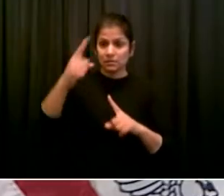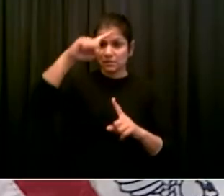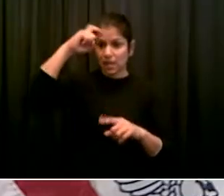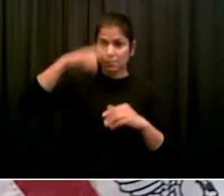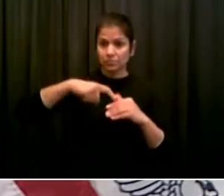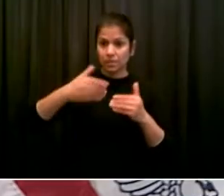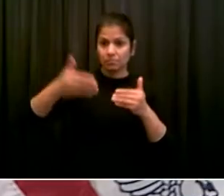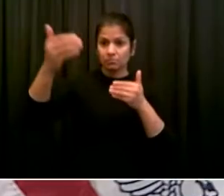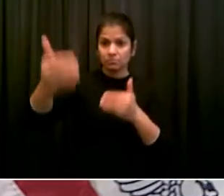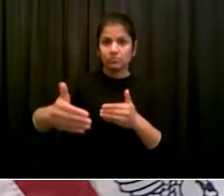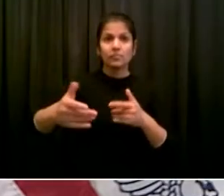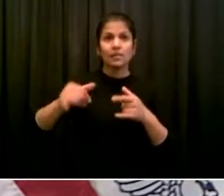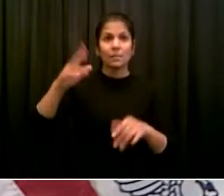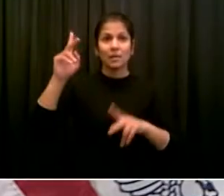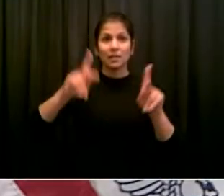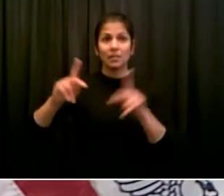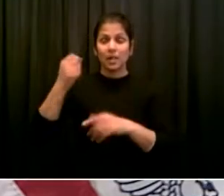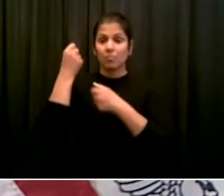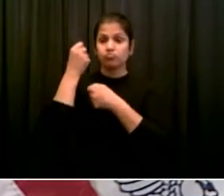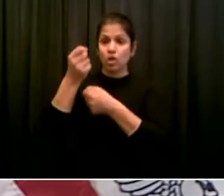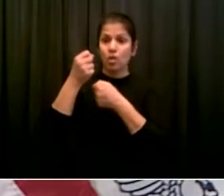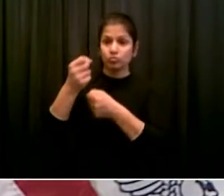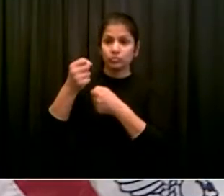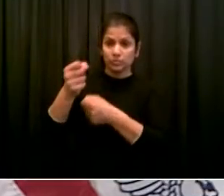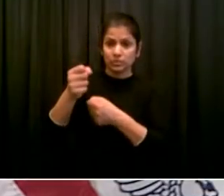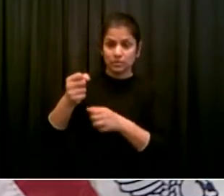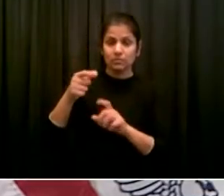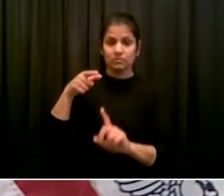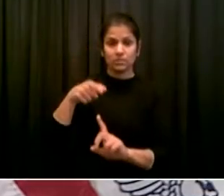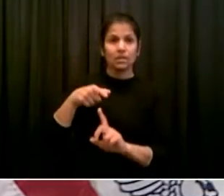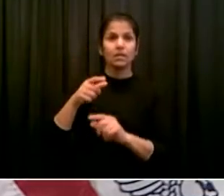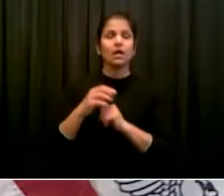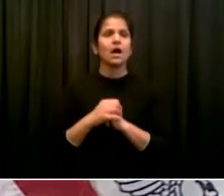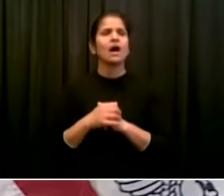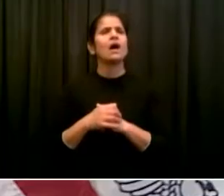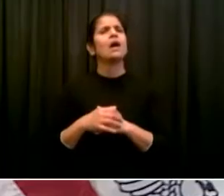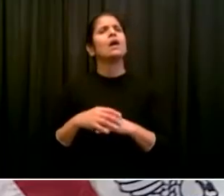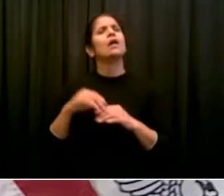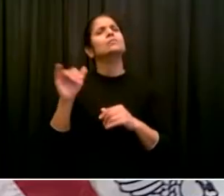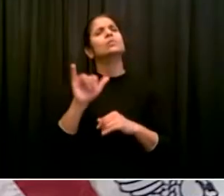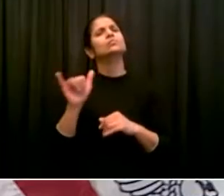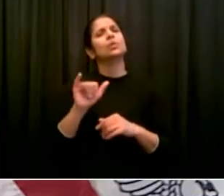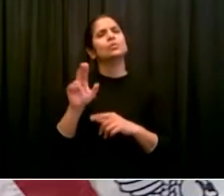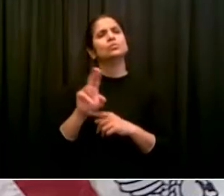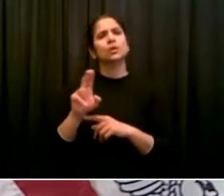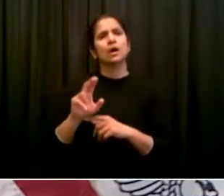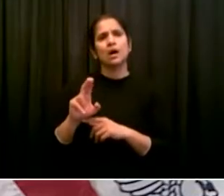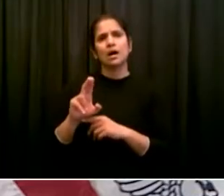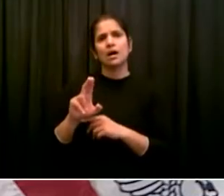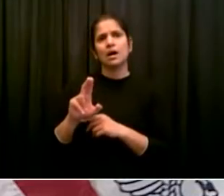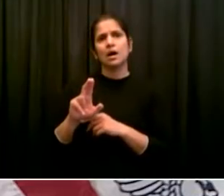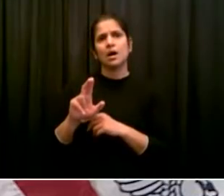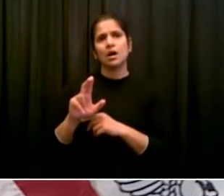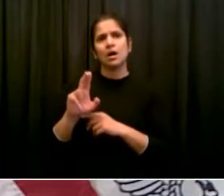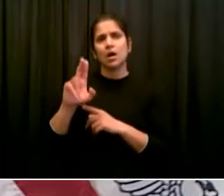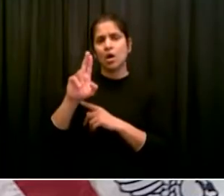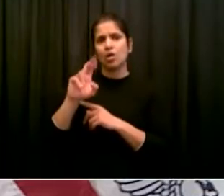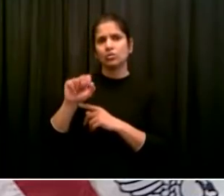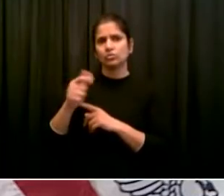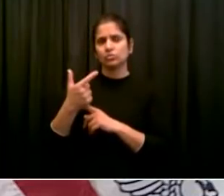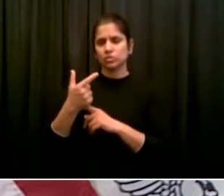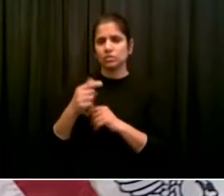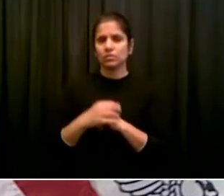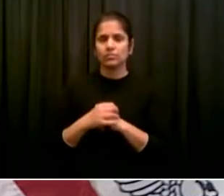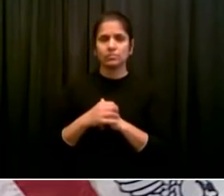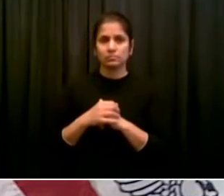out kettling and other tactics, the use of the SRG. We're about to go into another warm season. We're